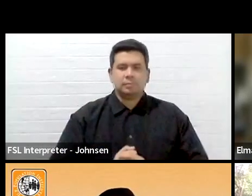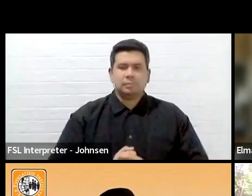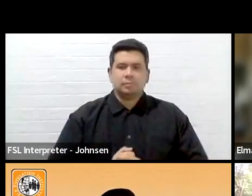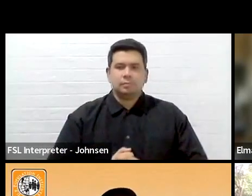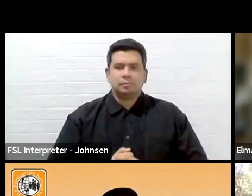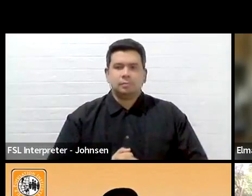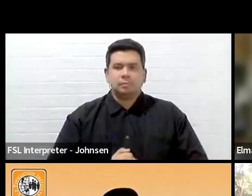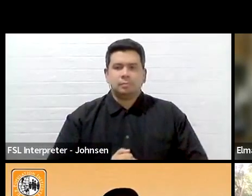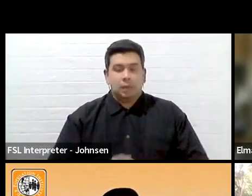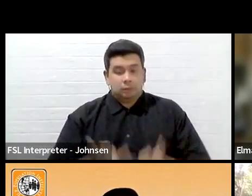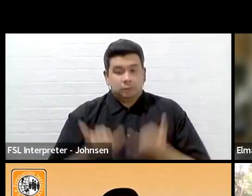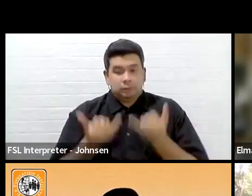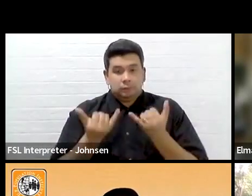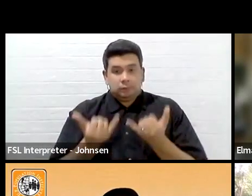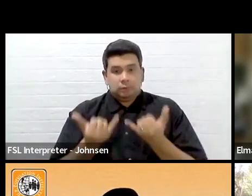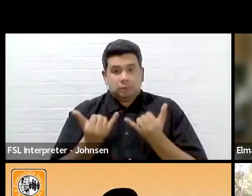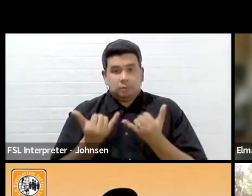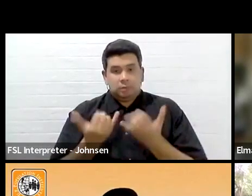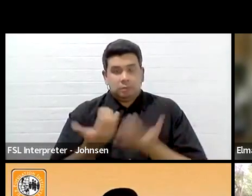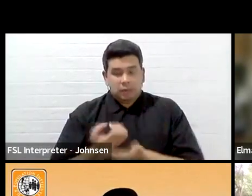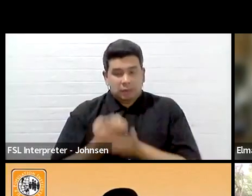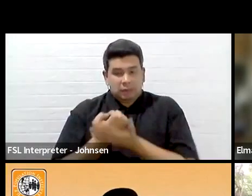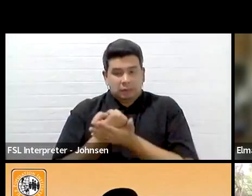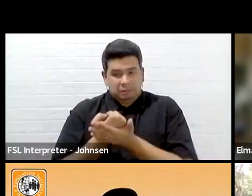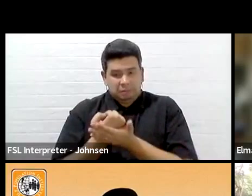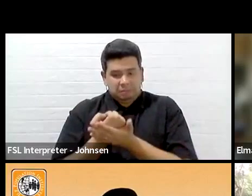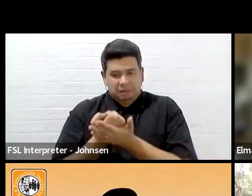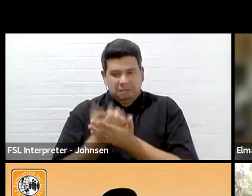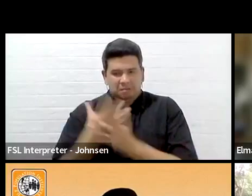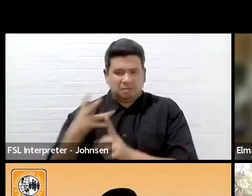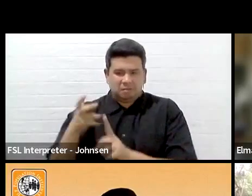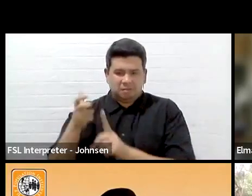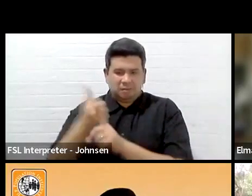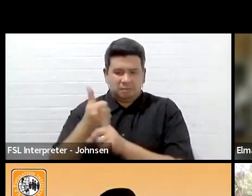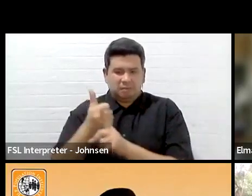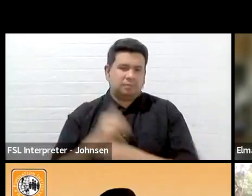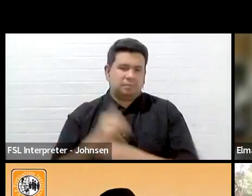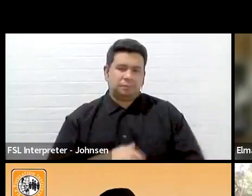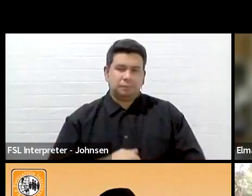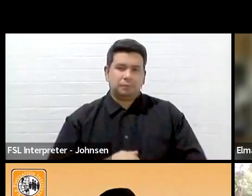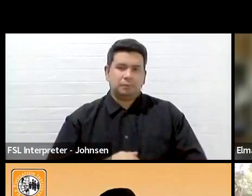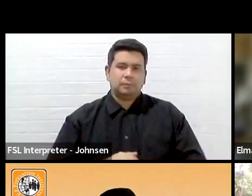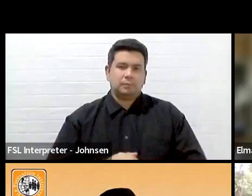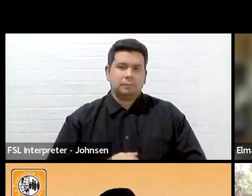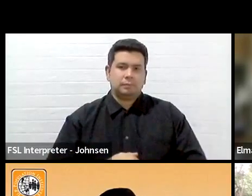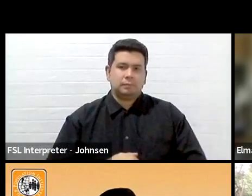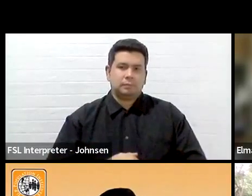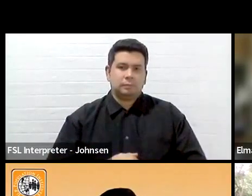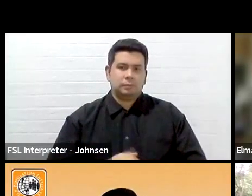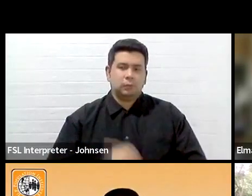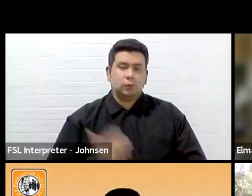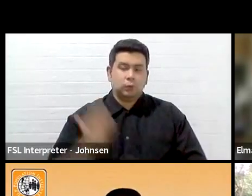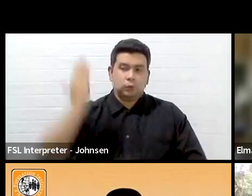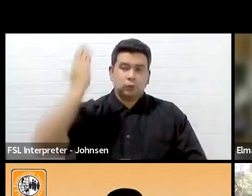No? So we have seen the wars, but in previous pandemics, even globally,